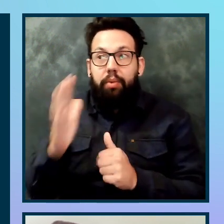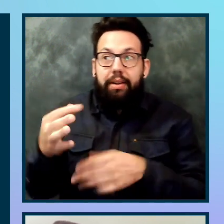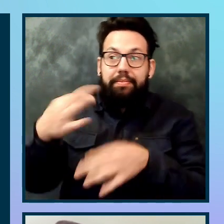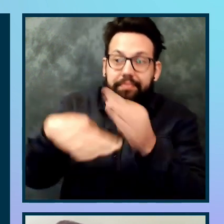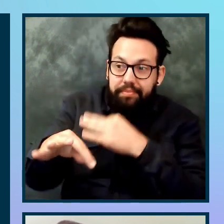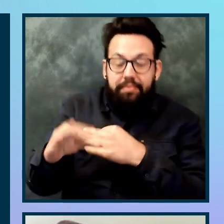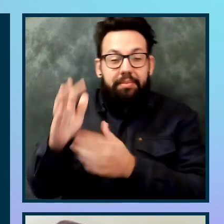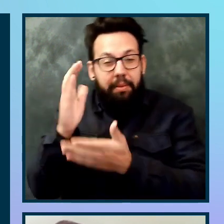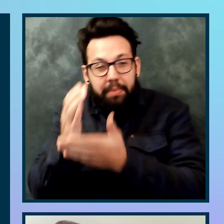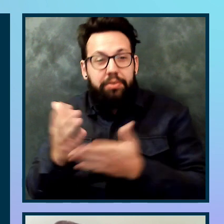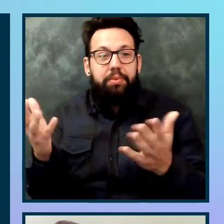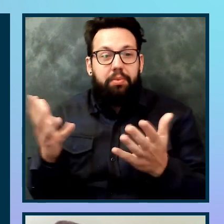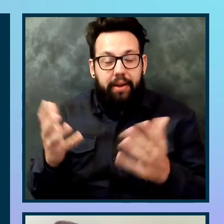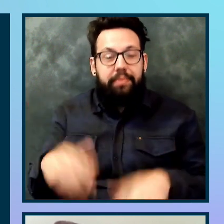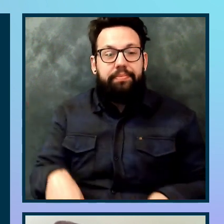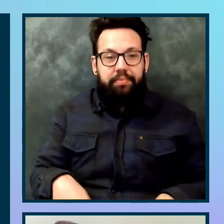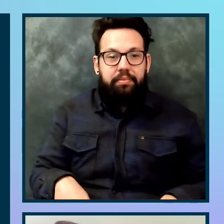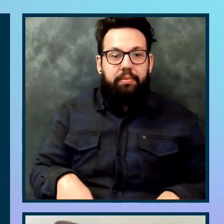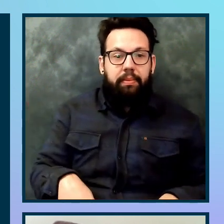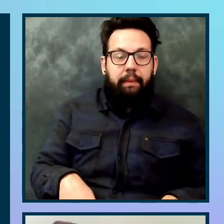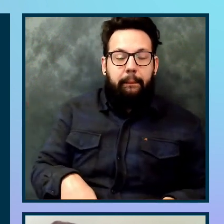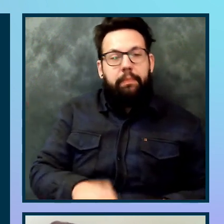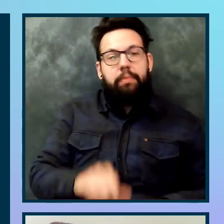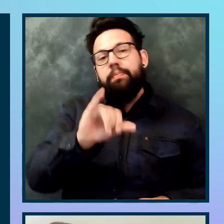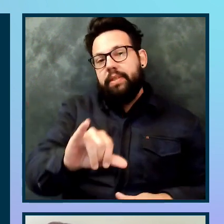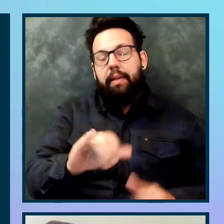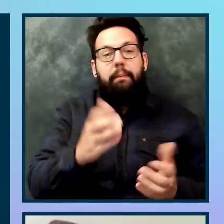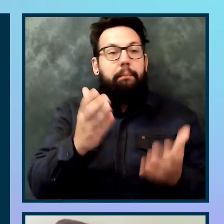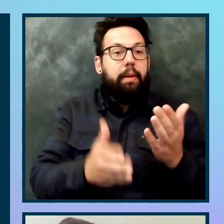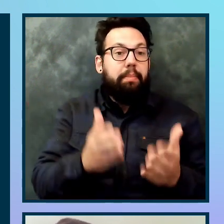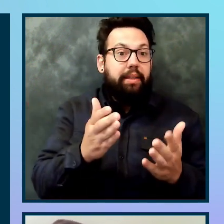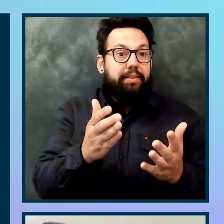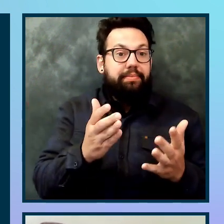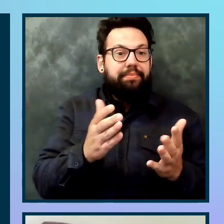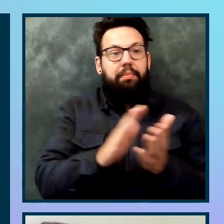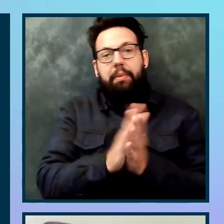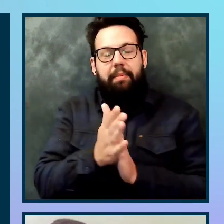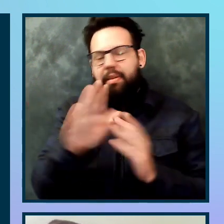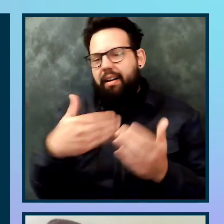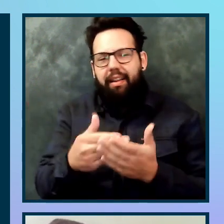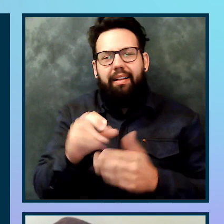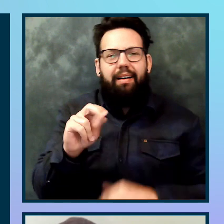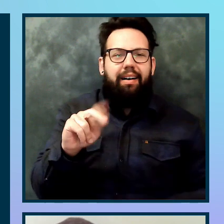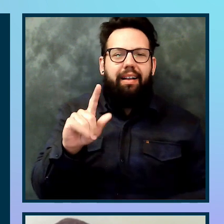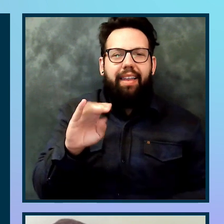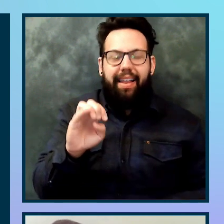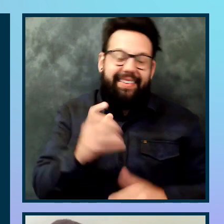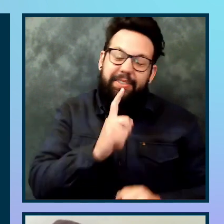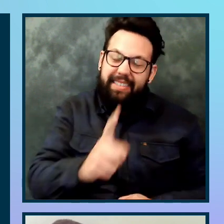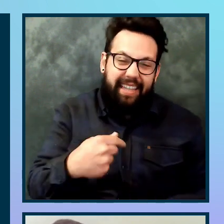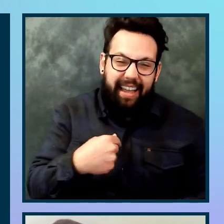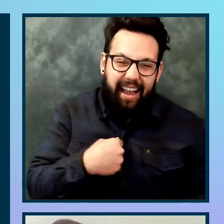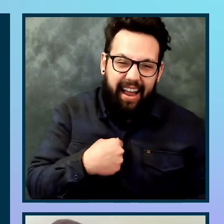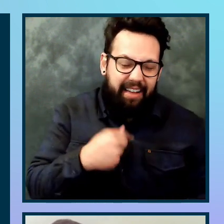callbacks. In the React world, you might end up having this all in line, which is frankly probably why I don't like React. Maybe it's just me. I don't know,